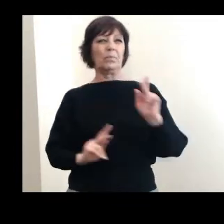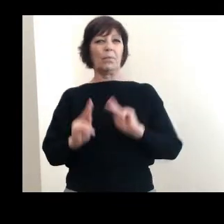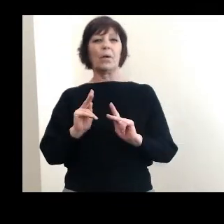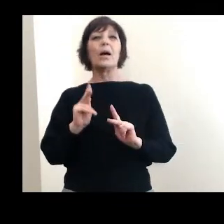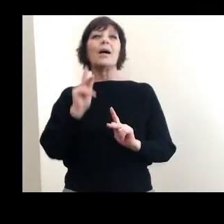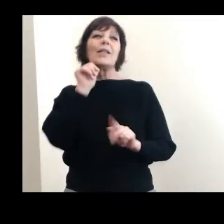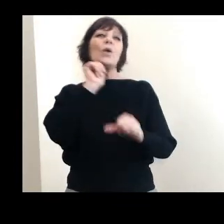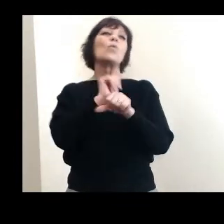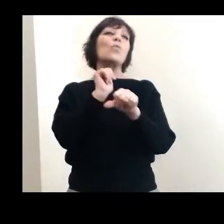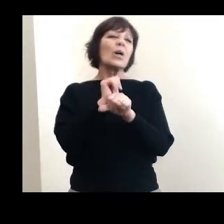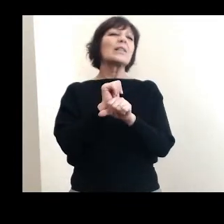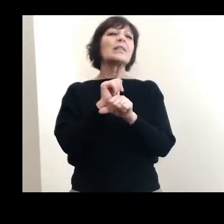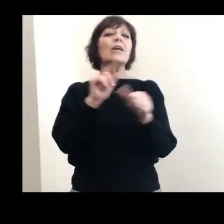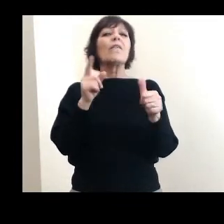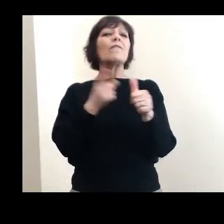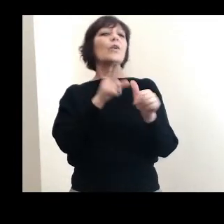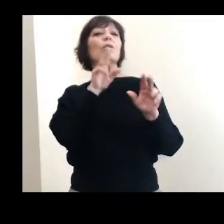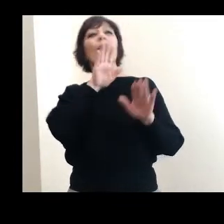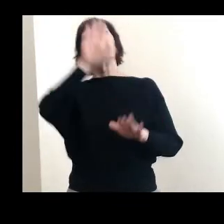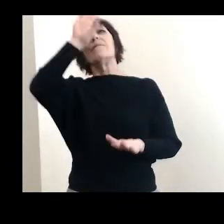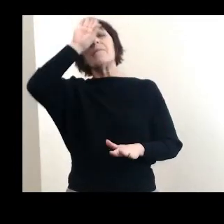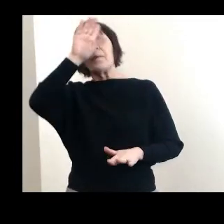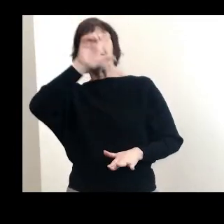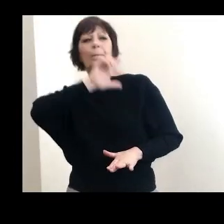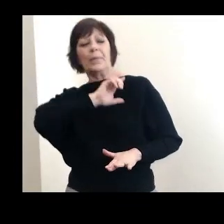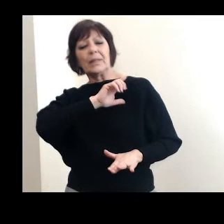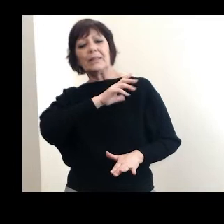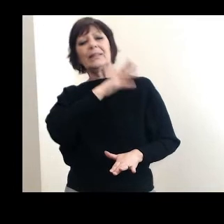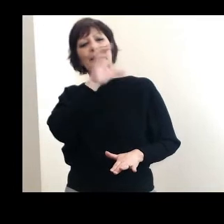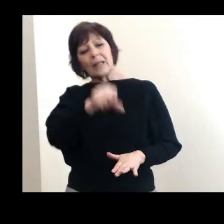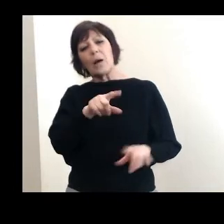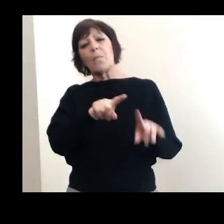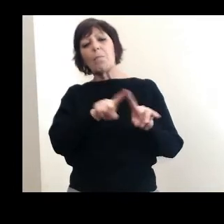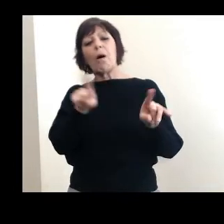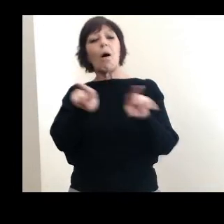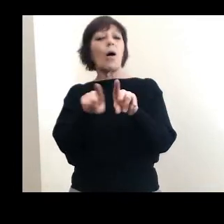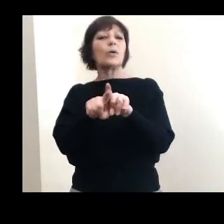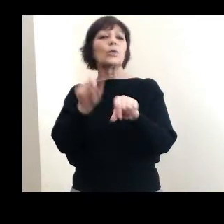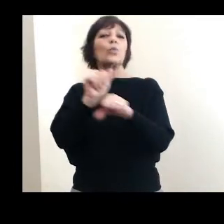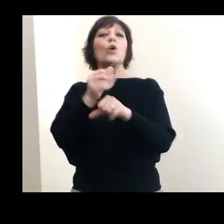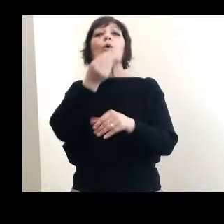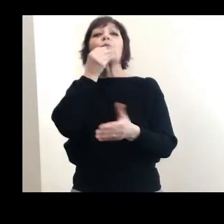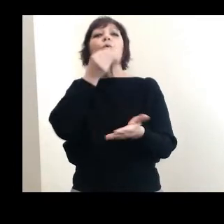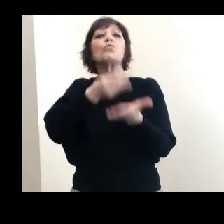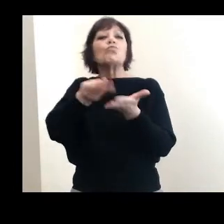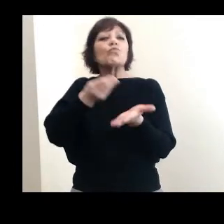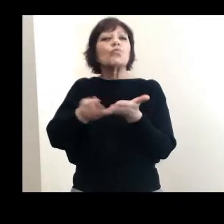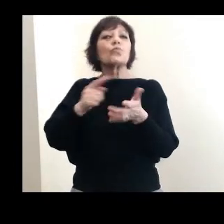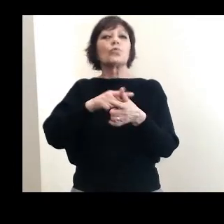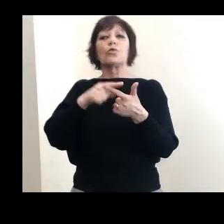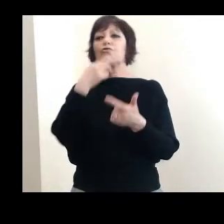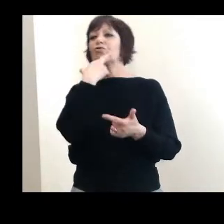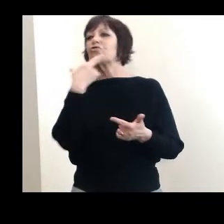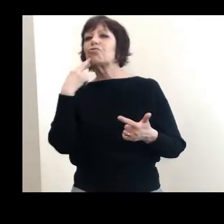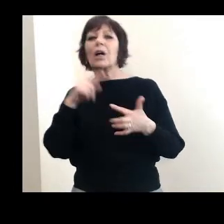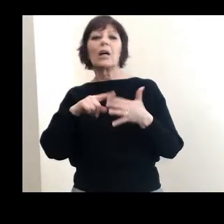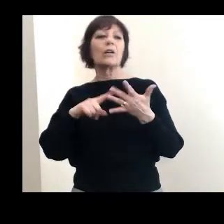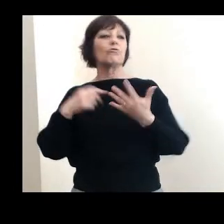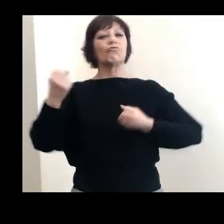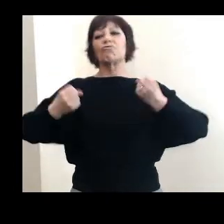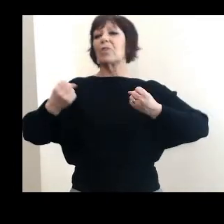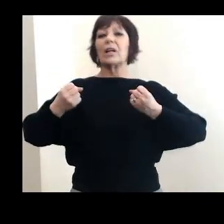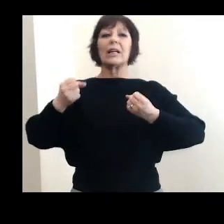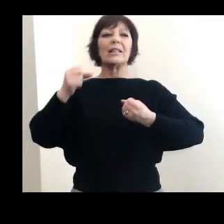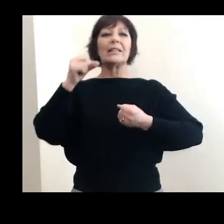work as first responders, but also people that work in grocery stores or restaurants or taxi